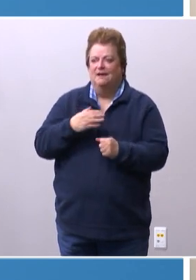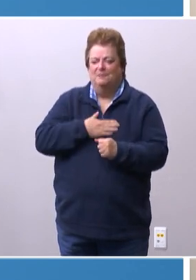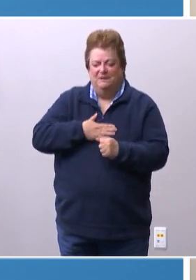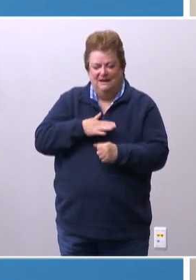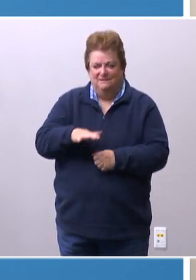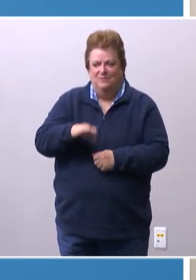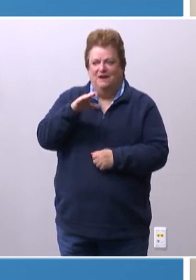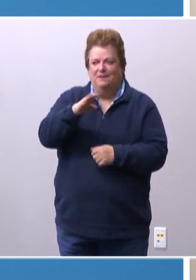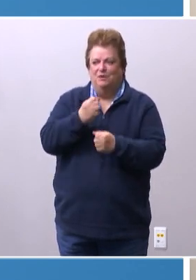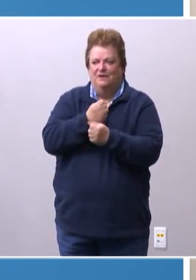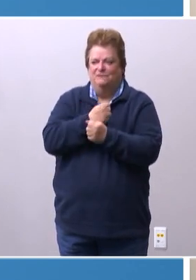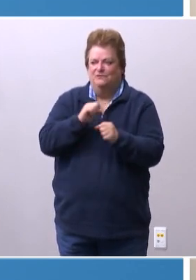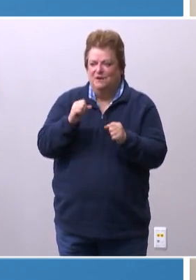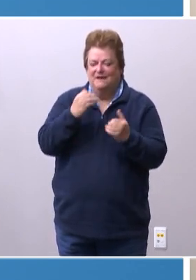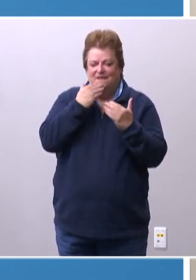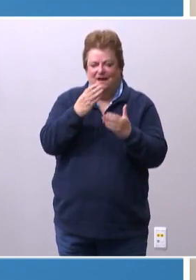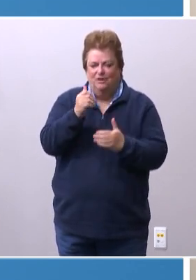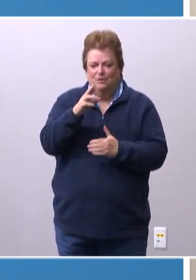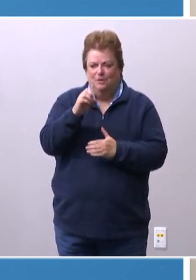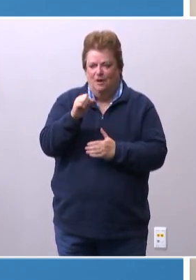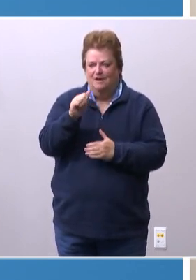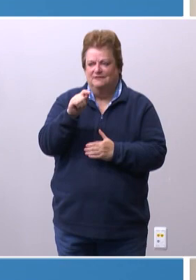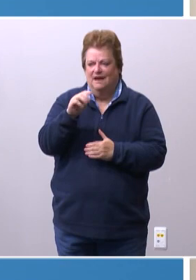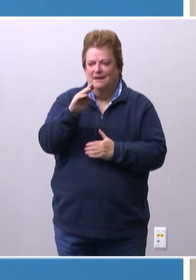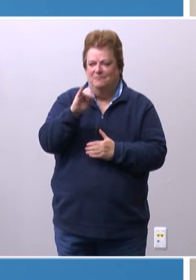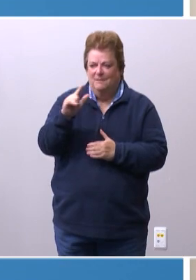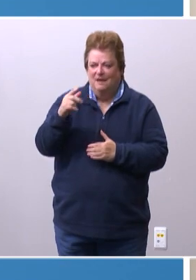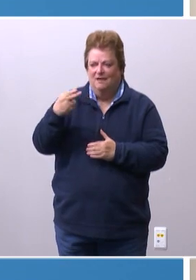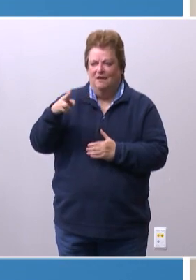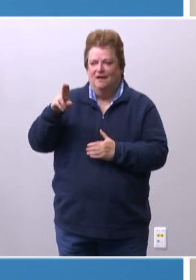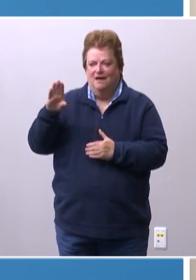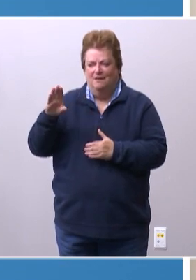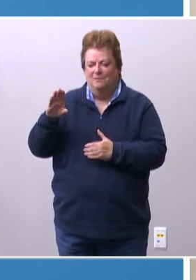you cards at the Mill or the Hub Cafe to